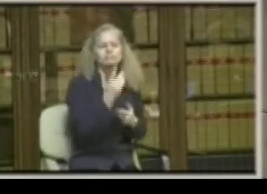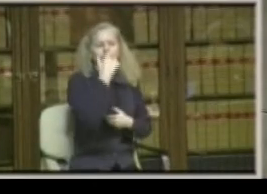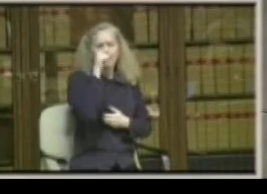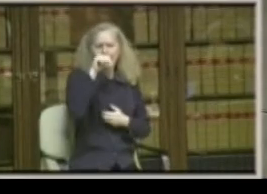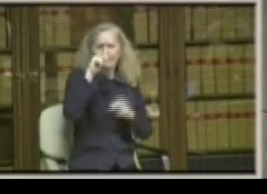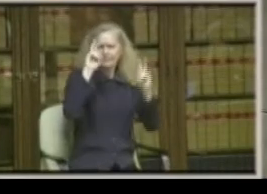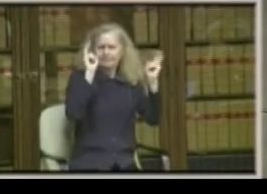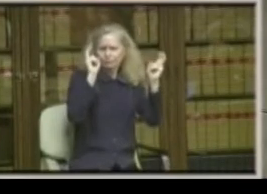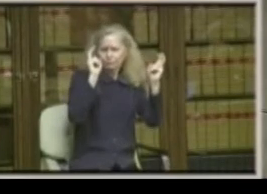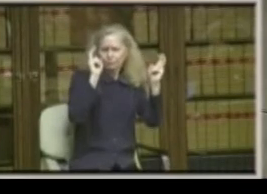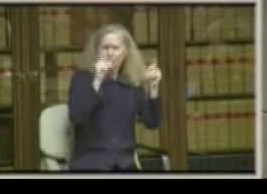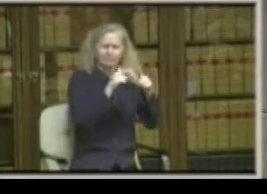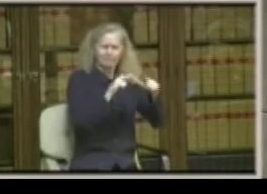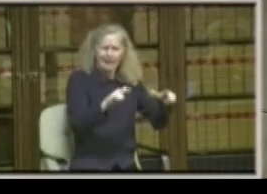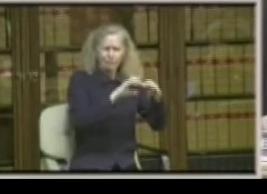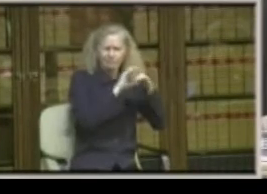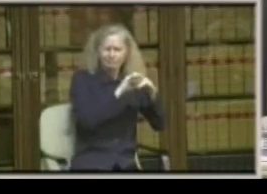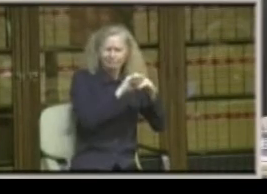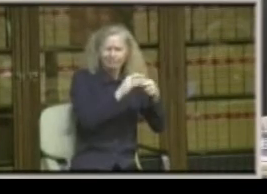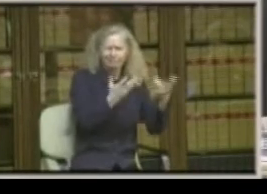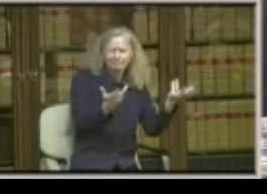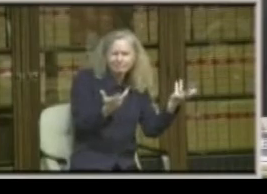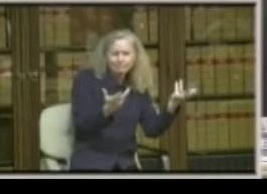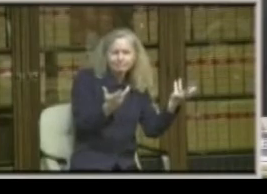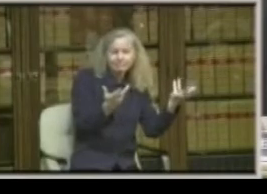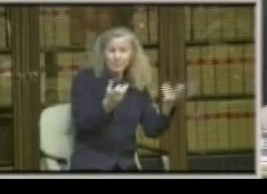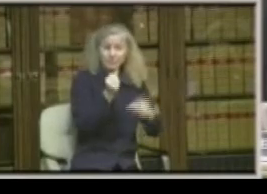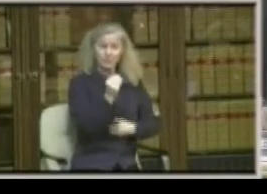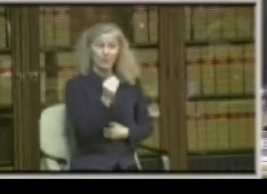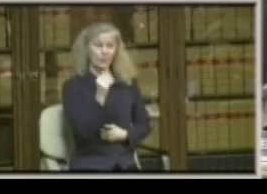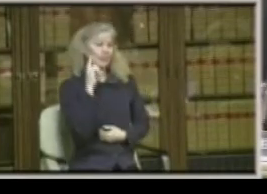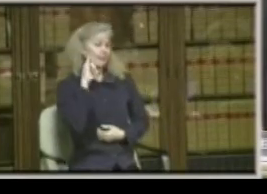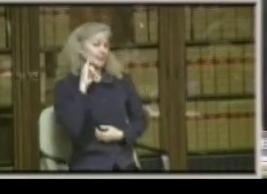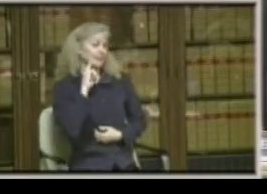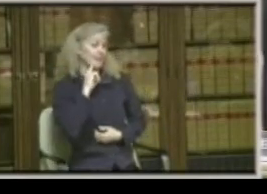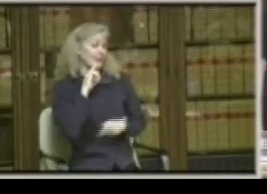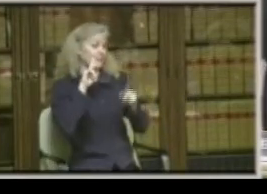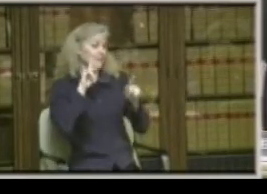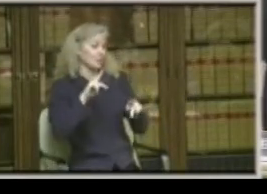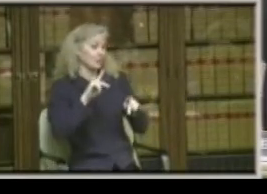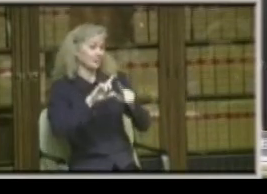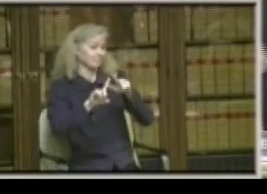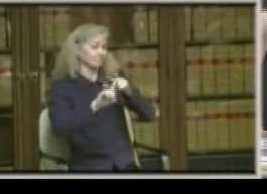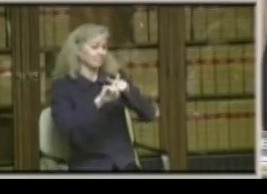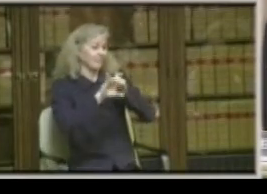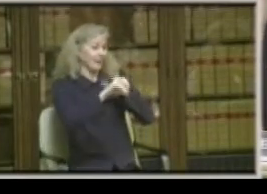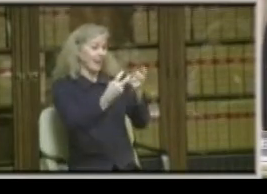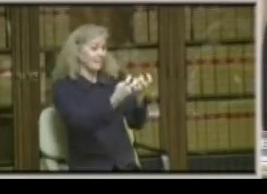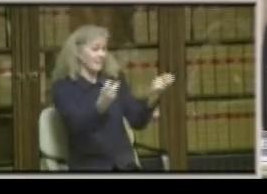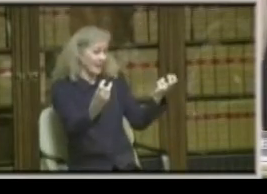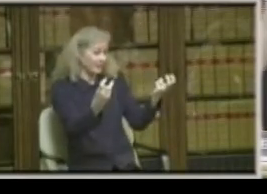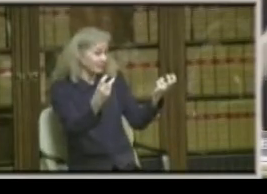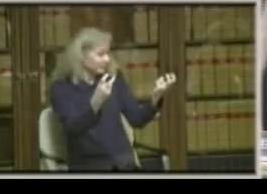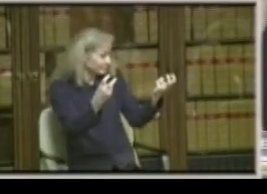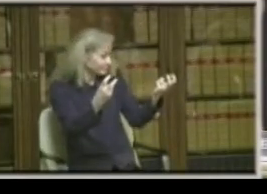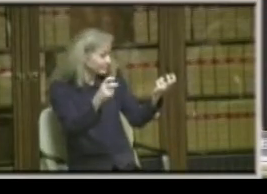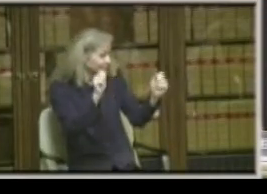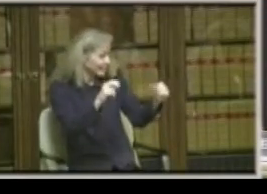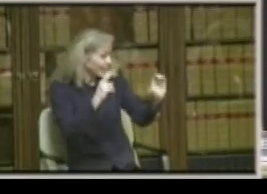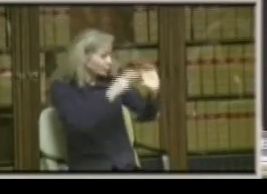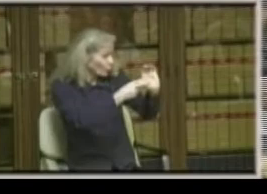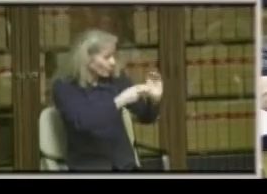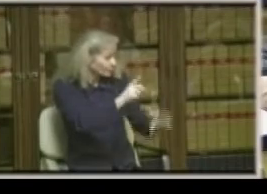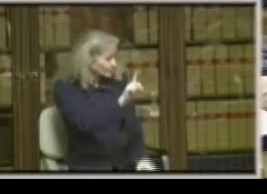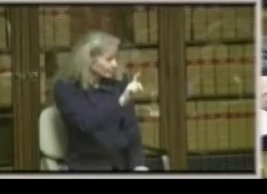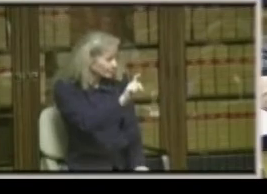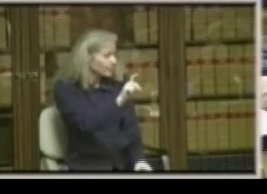basis of the issue, might there be room for a person who is deaf to advise on the standards for deaf students? Yes, the panel